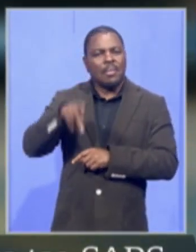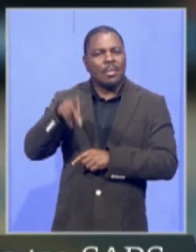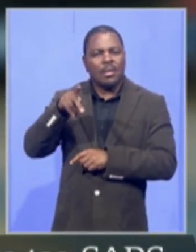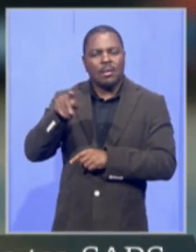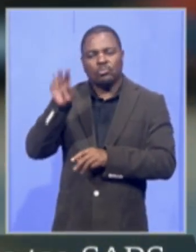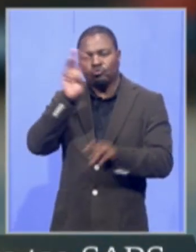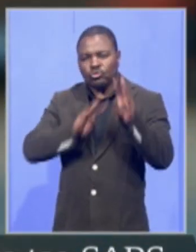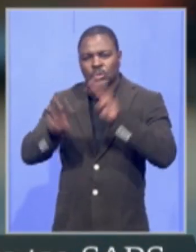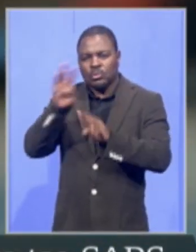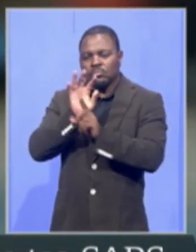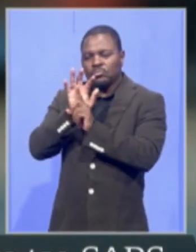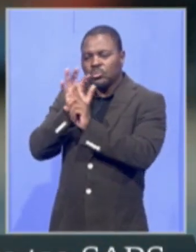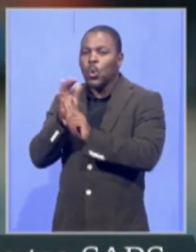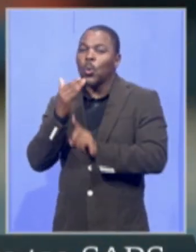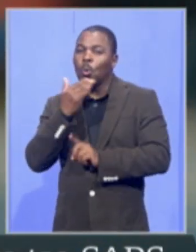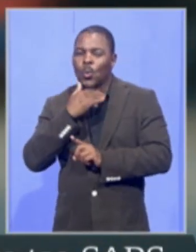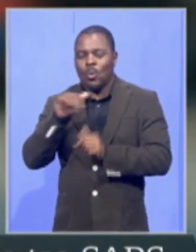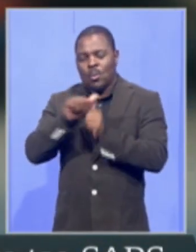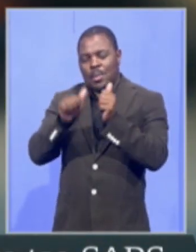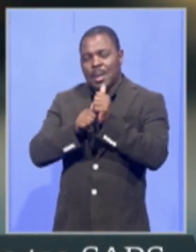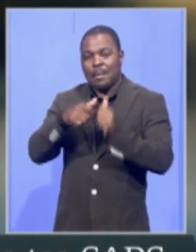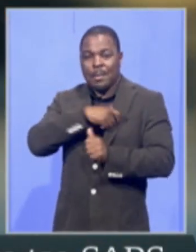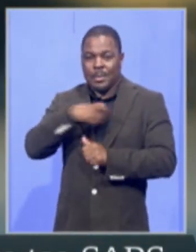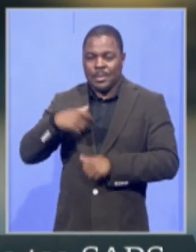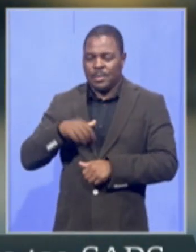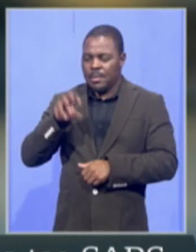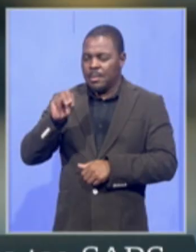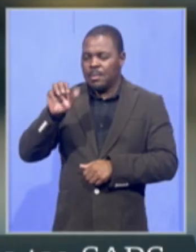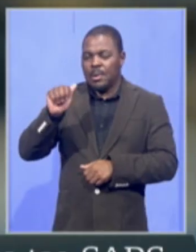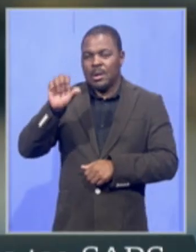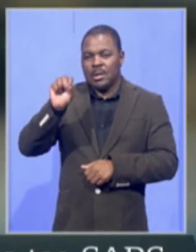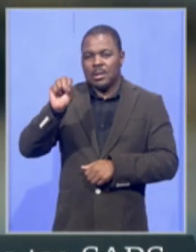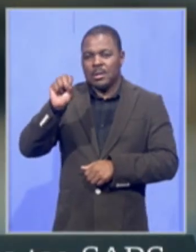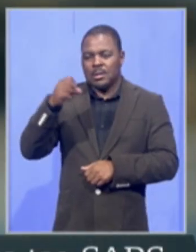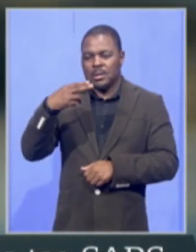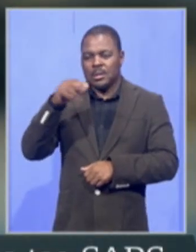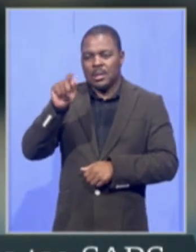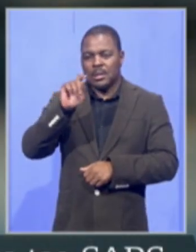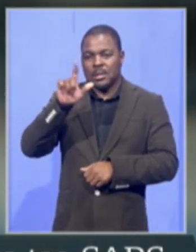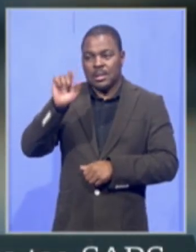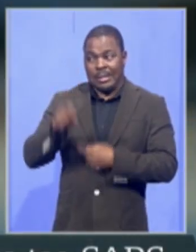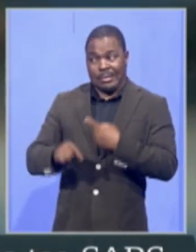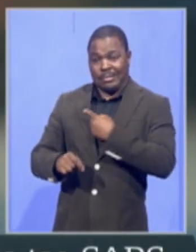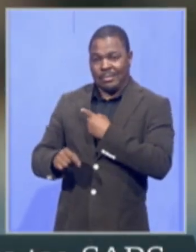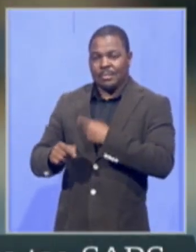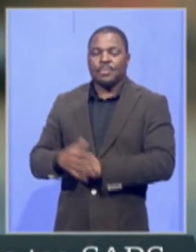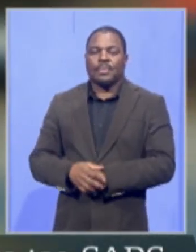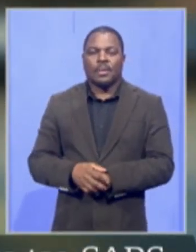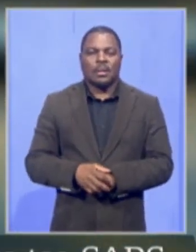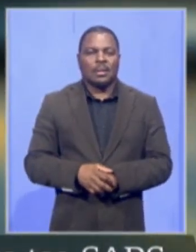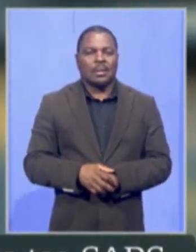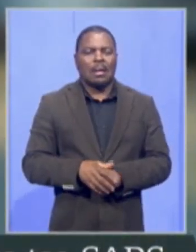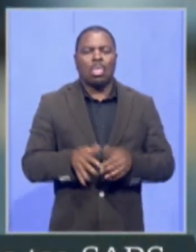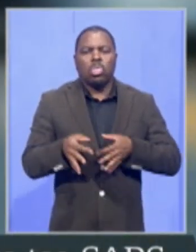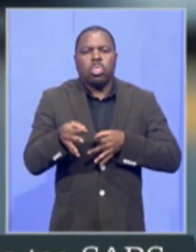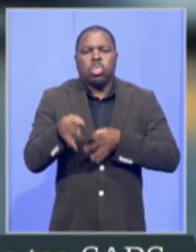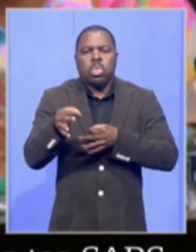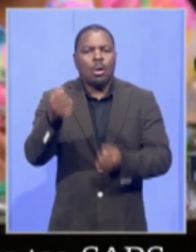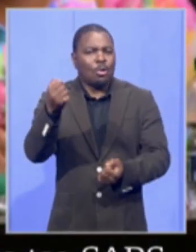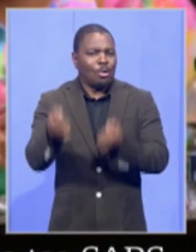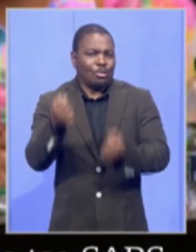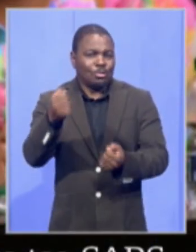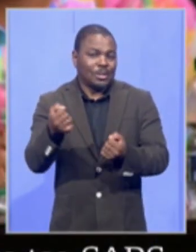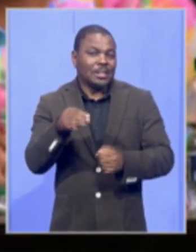VIP tsa motlatsa mopresidente Paul Mashatile. The continued delay, and this is just a simple example